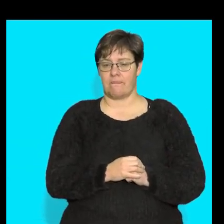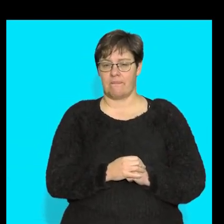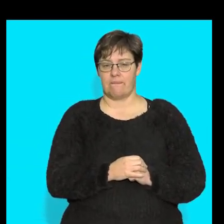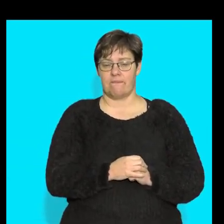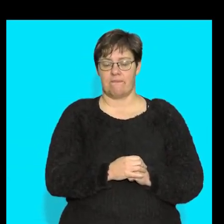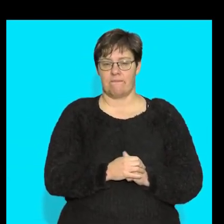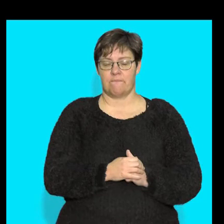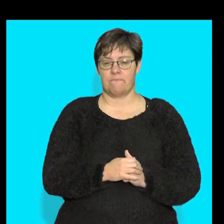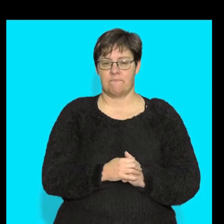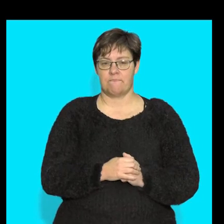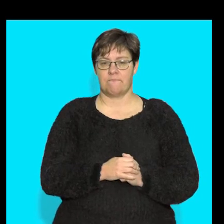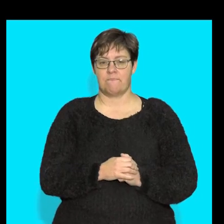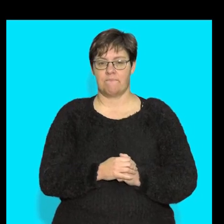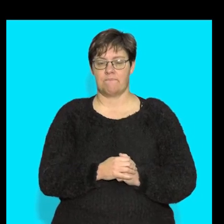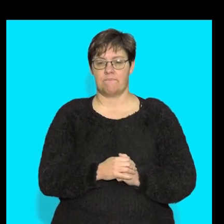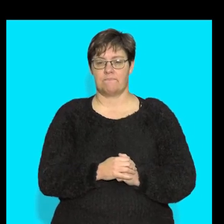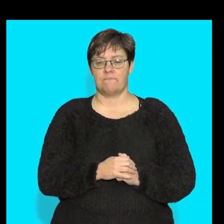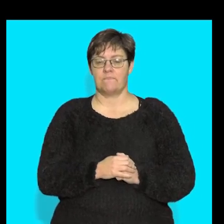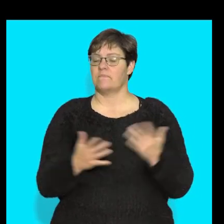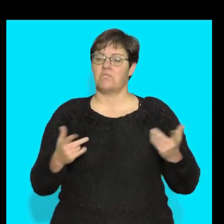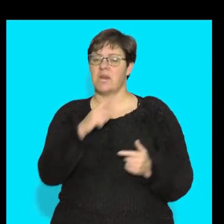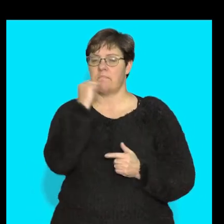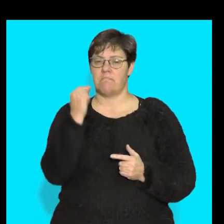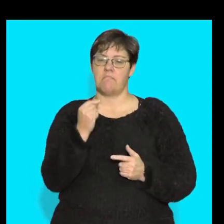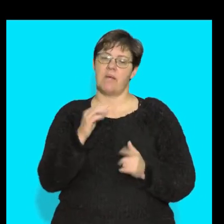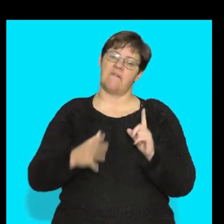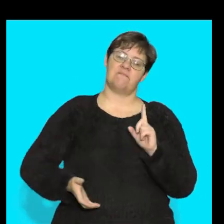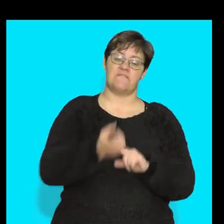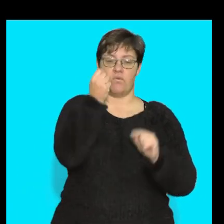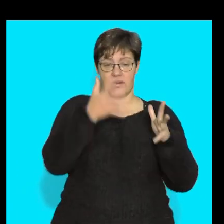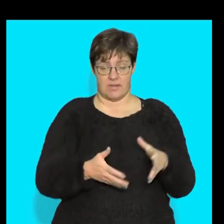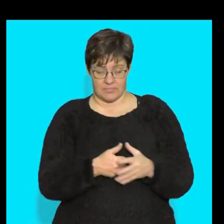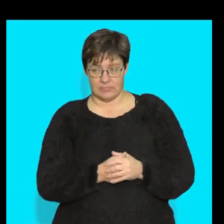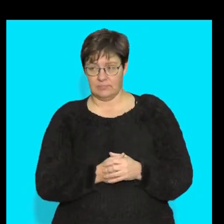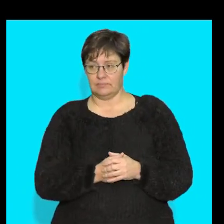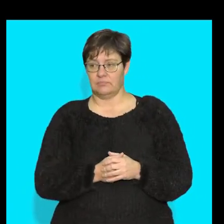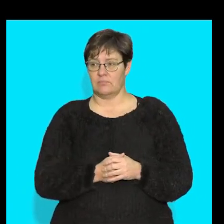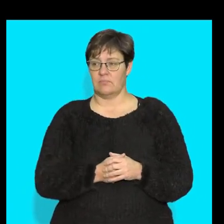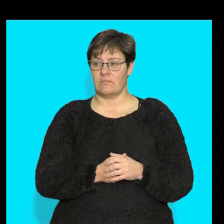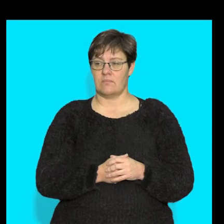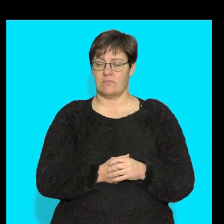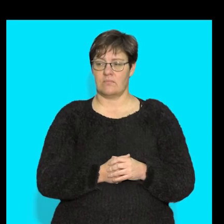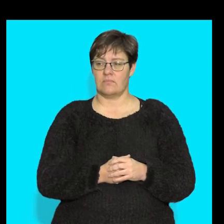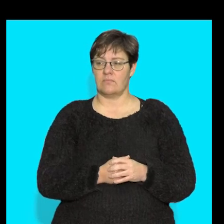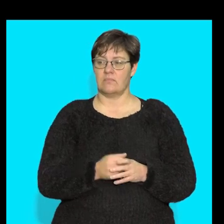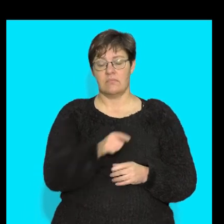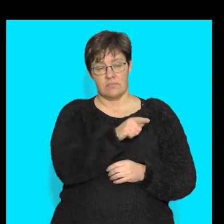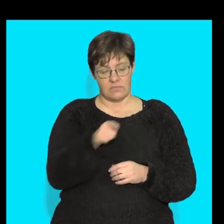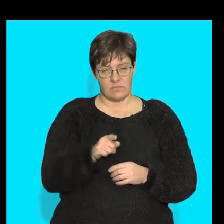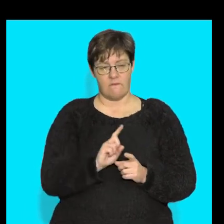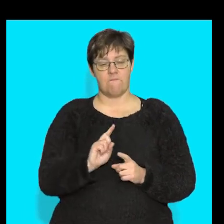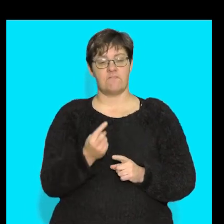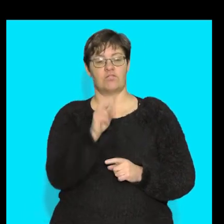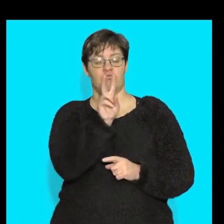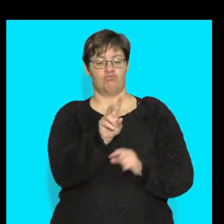him, right? Or we can even call him the founder, right? And then these ones will be the first 2 people that